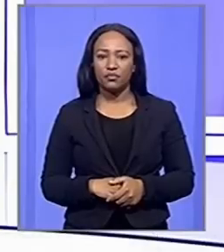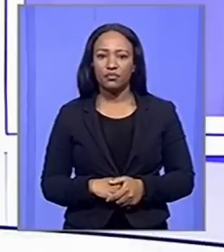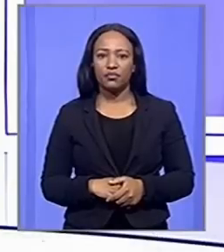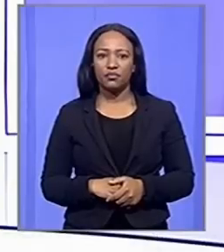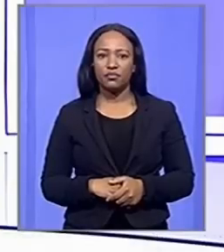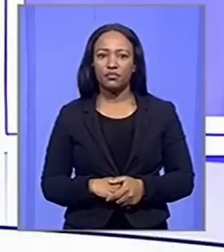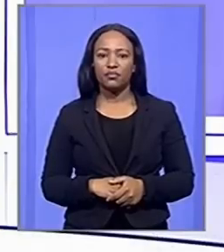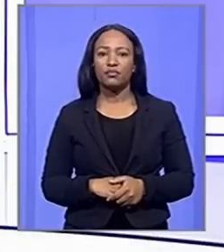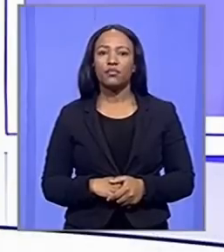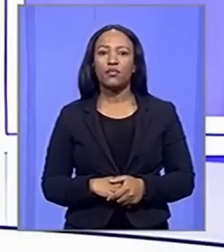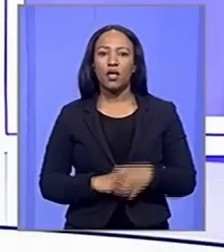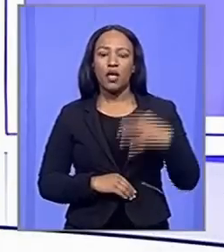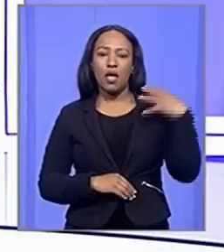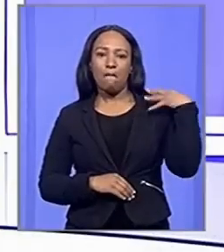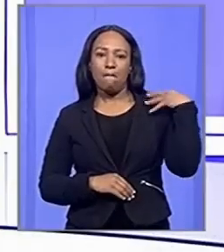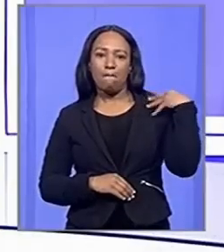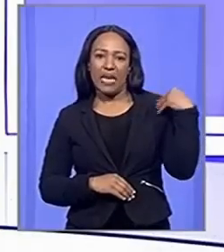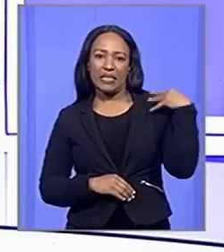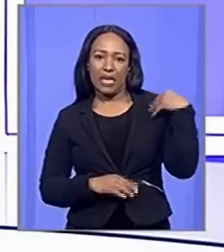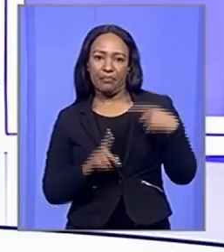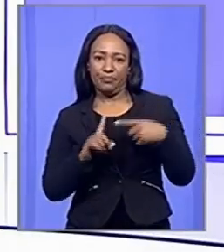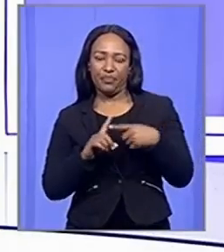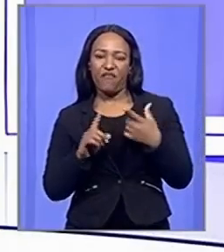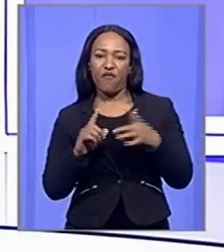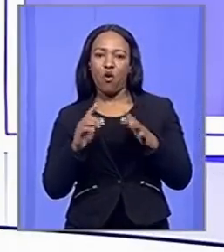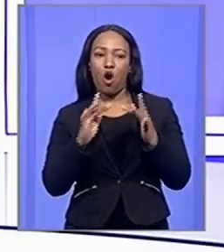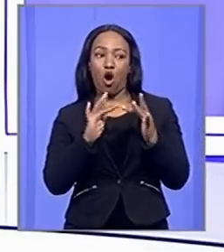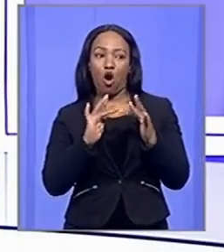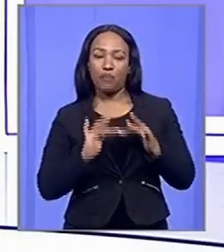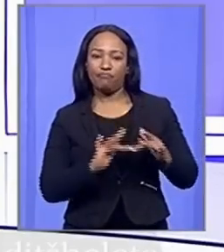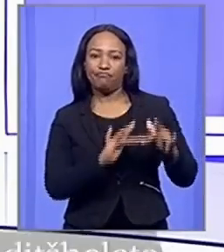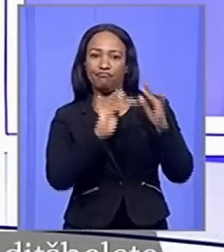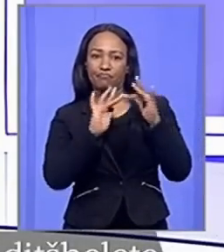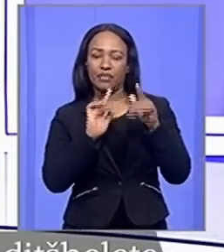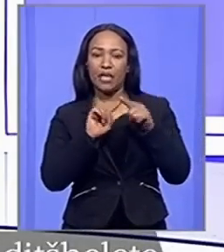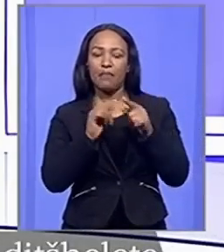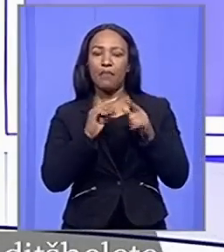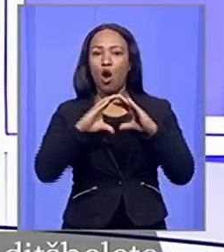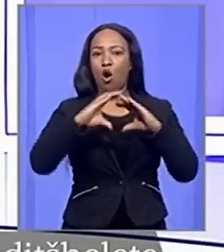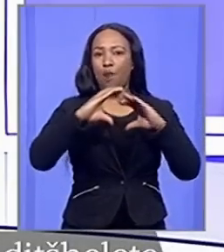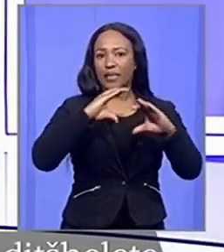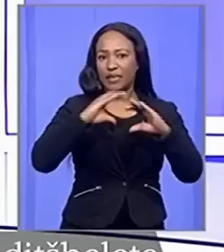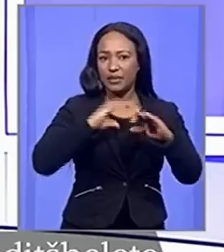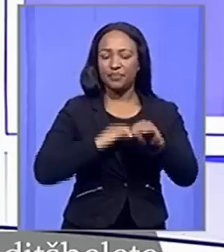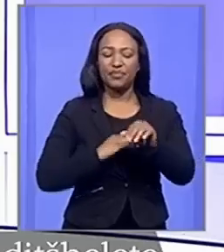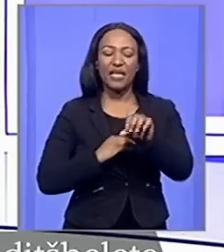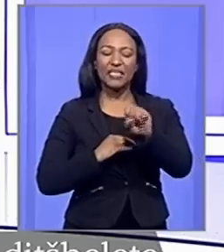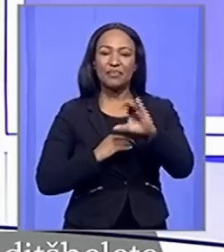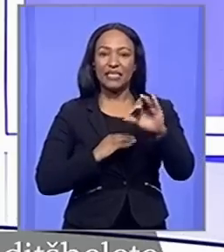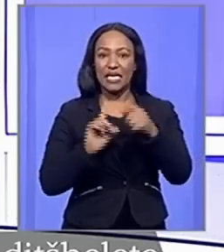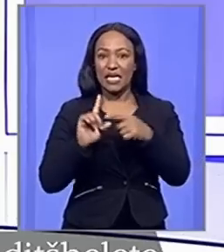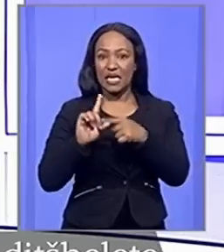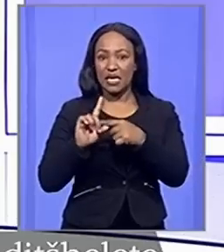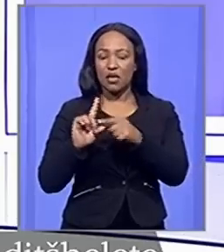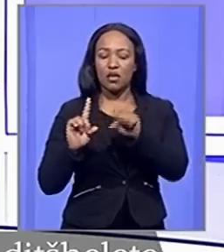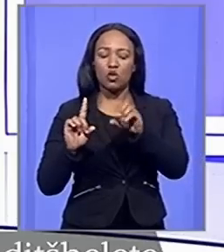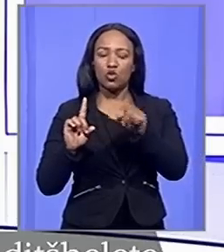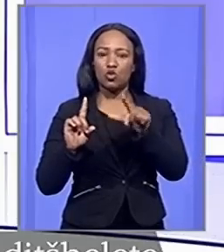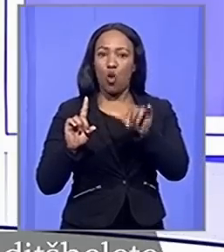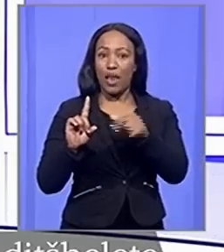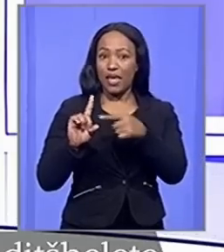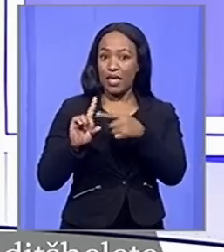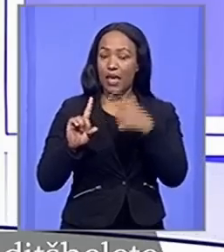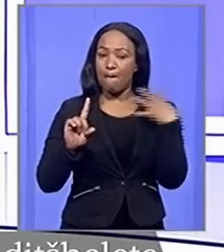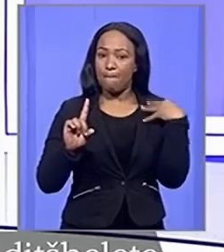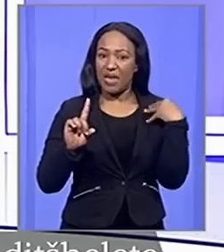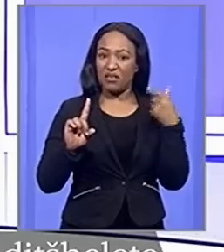Tona ya dikgokaganyo le technology Solly Malatsi o re maano a SABC le ya ditirelo tša poso ka Afrika Borwa a malebana le tlhakodišo ya